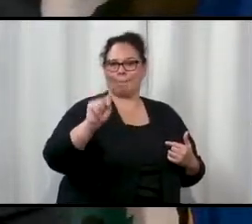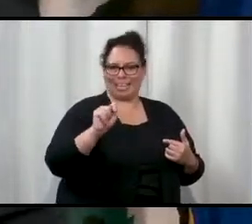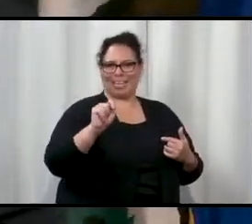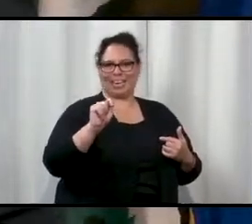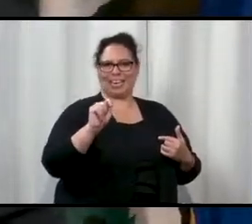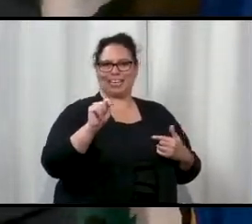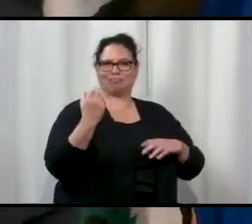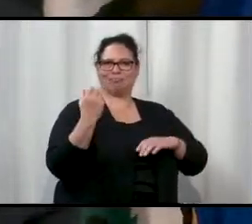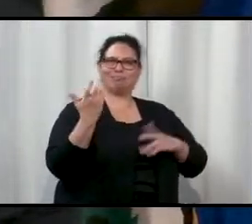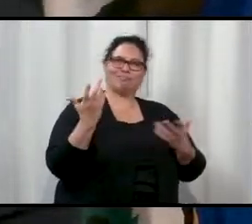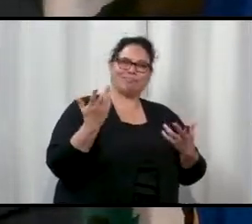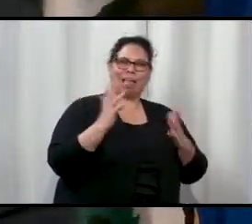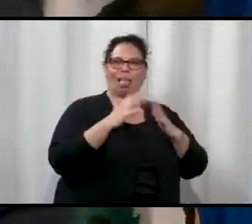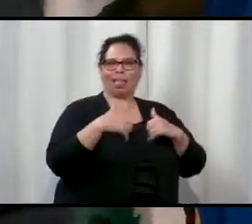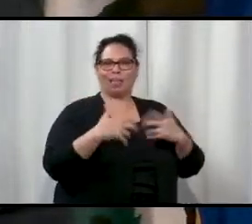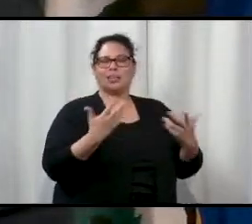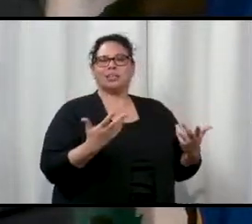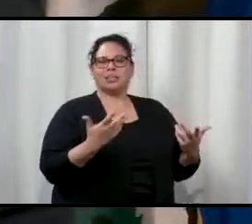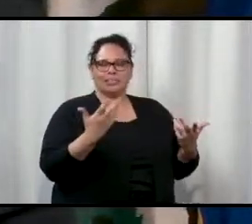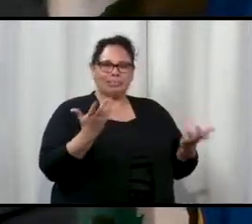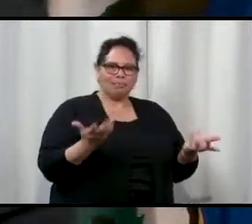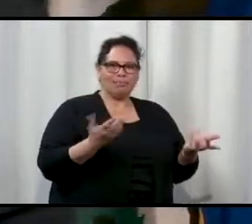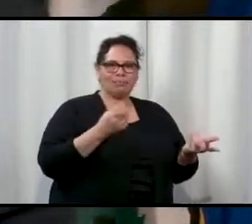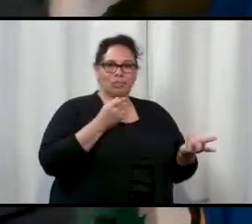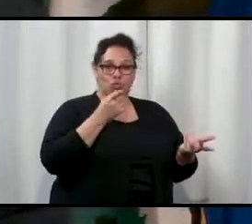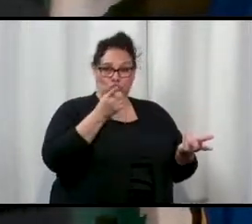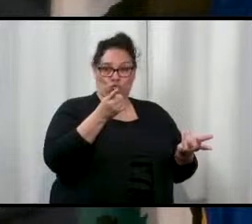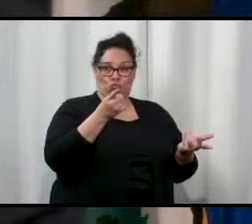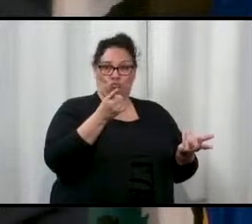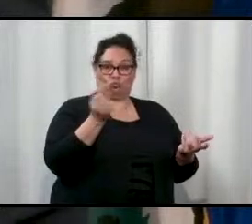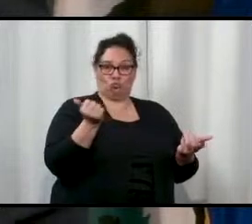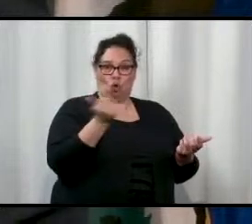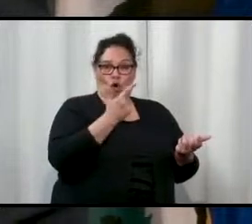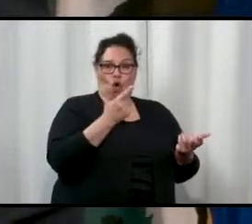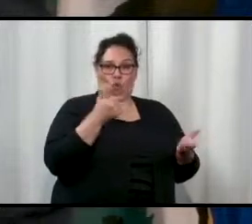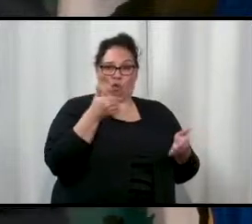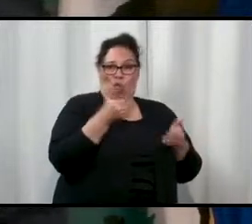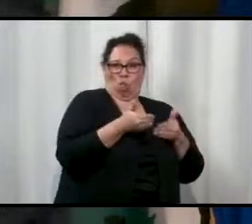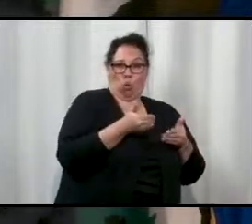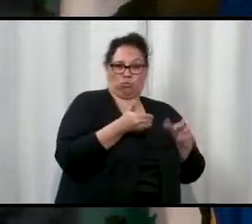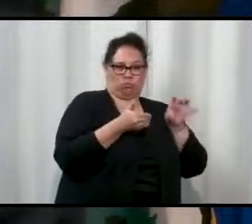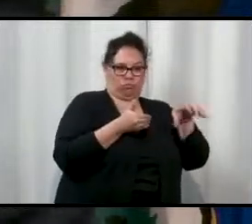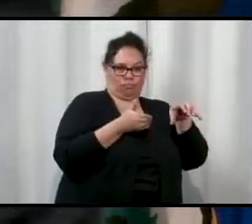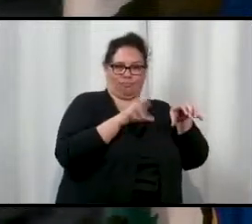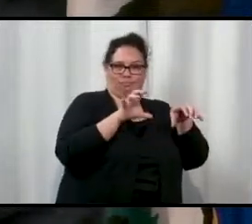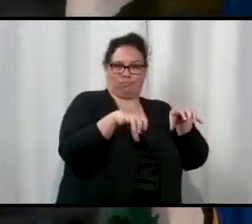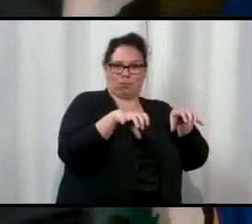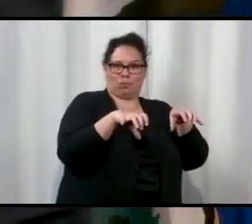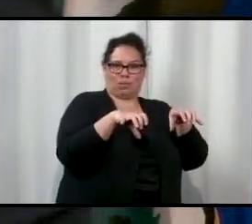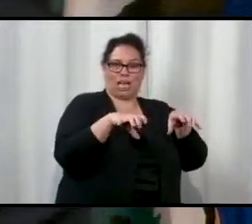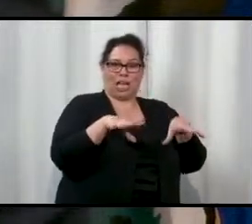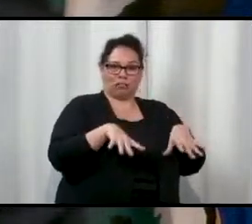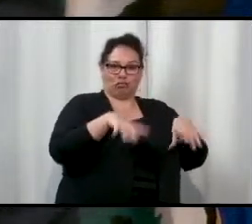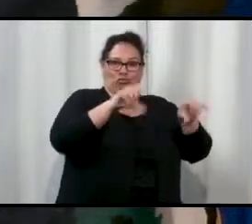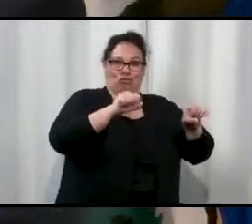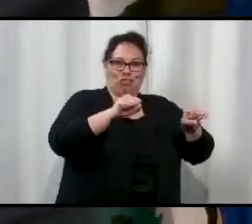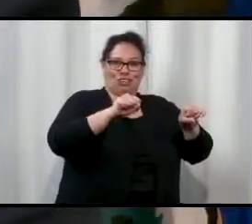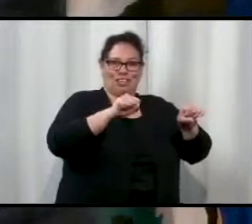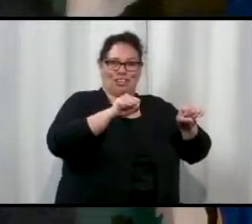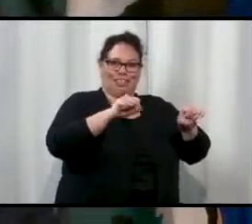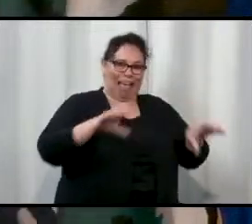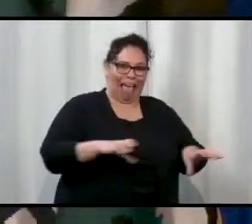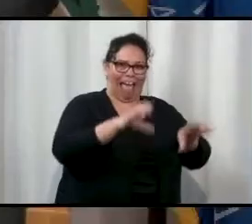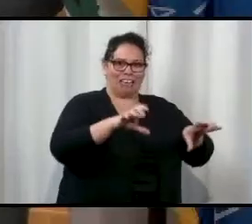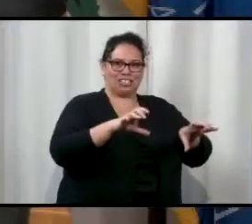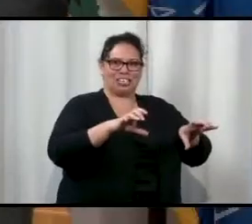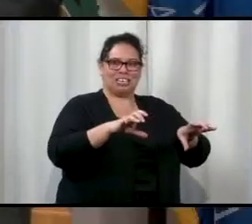went down, right? And you all were in close proximity, and took quick action and acquired that space. Tell me a little